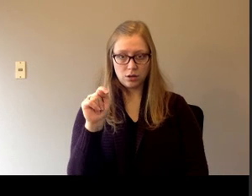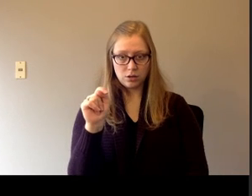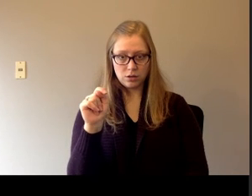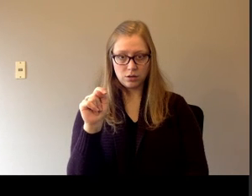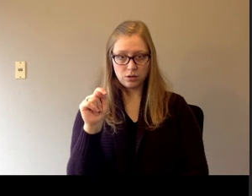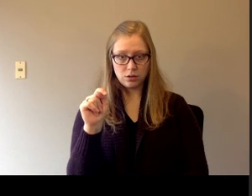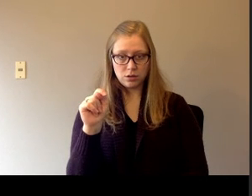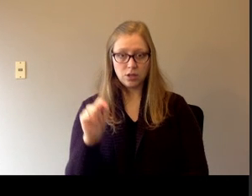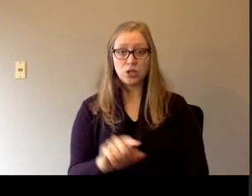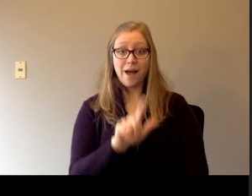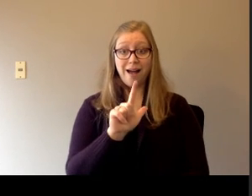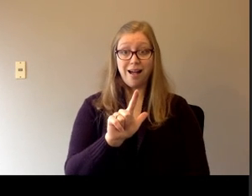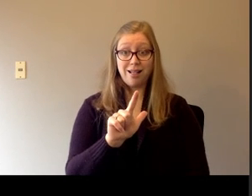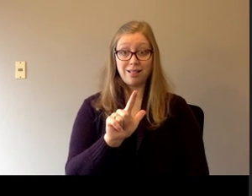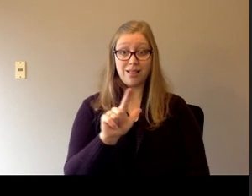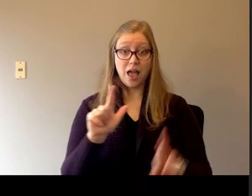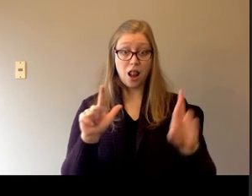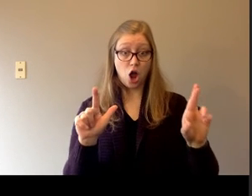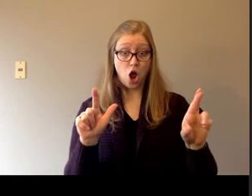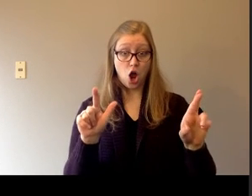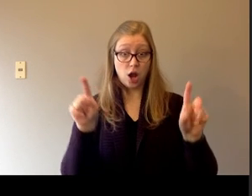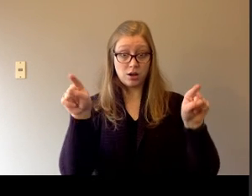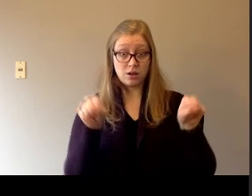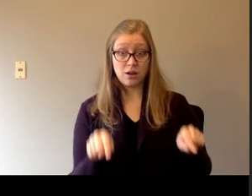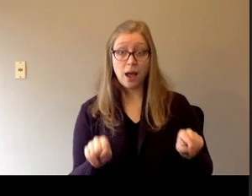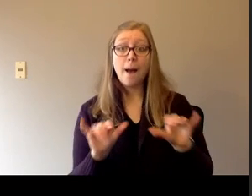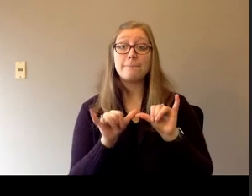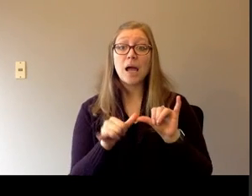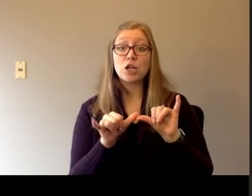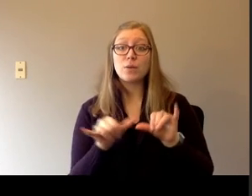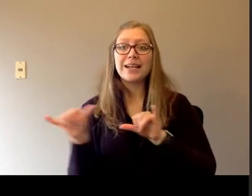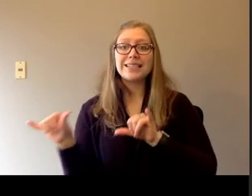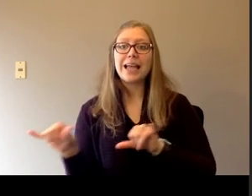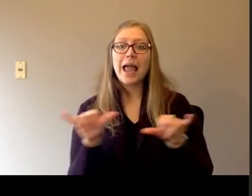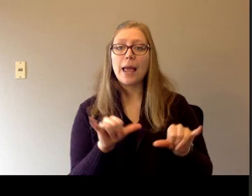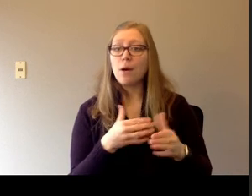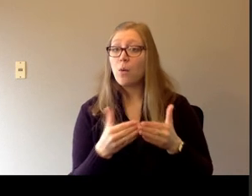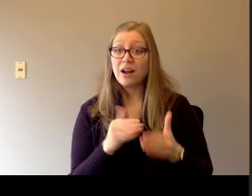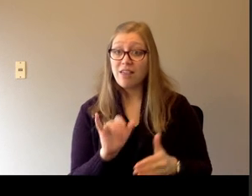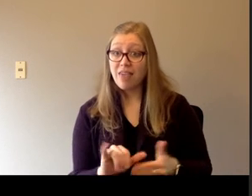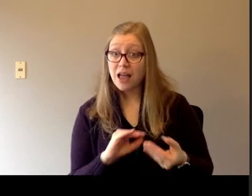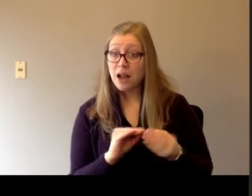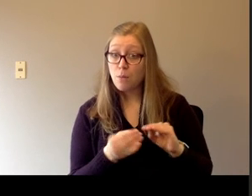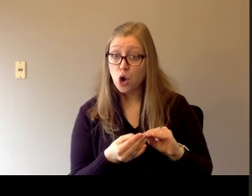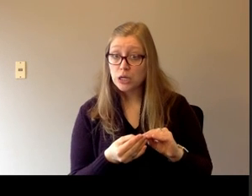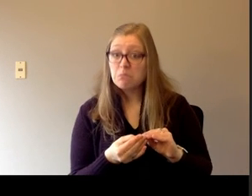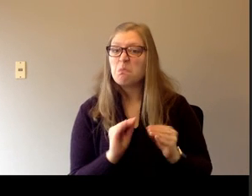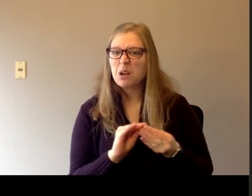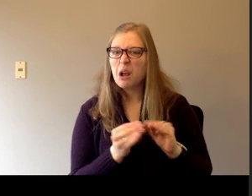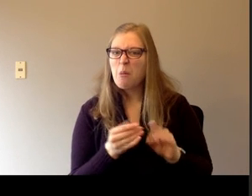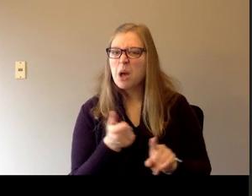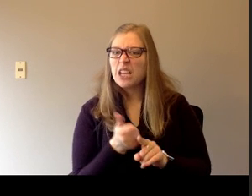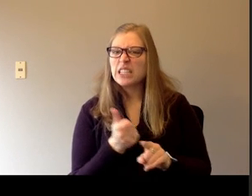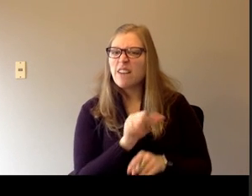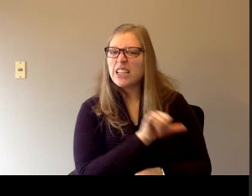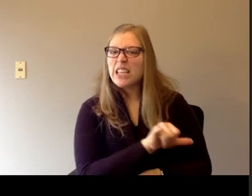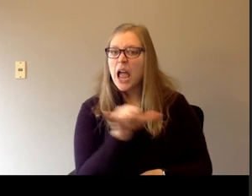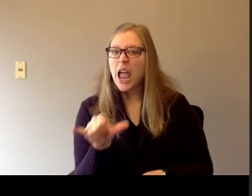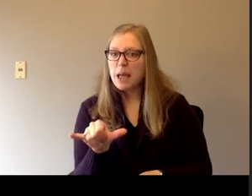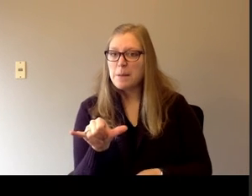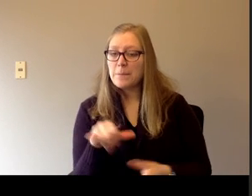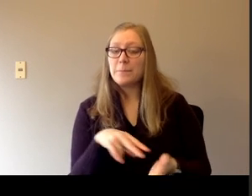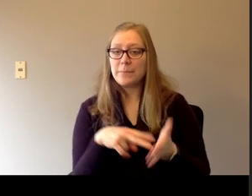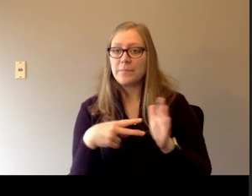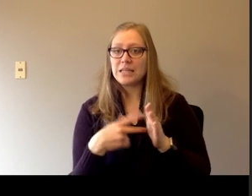and angle R have the same measures. So these are, whatever number that measure is, it's the same. So I'm going to be able to